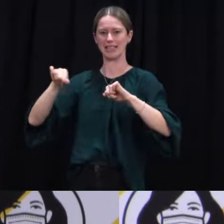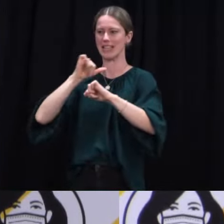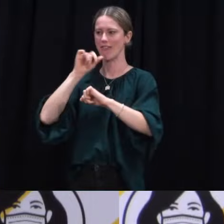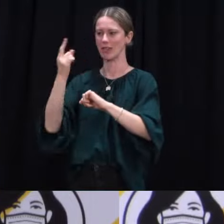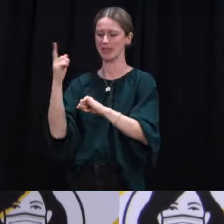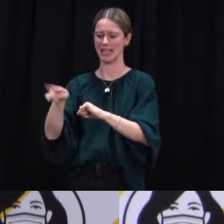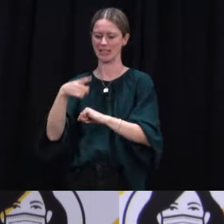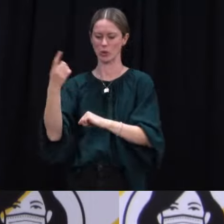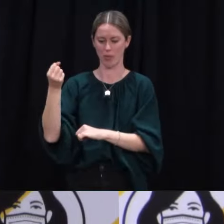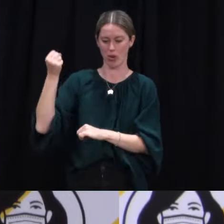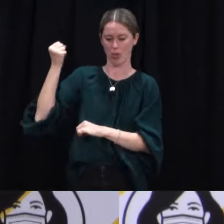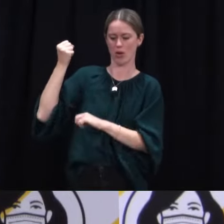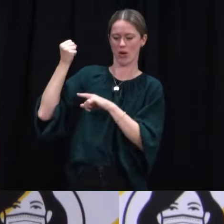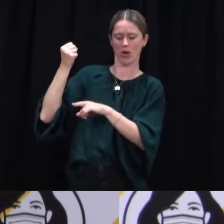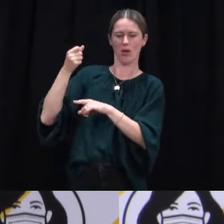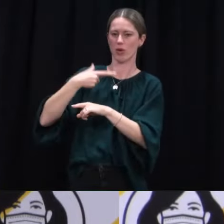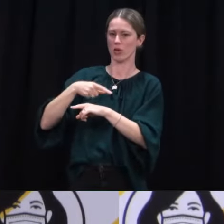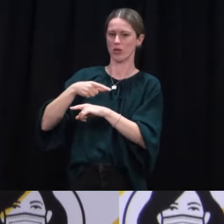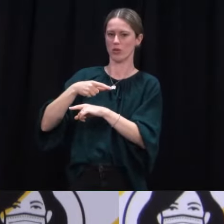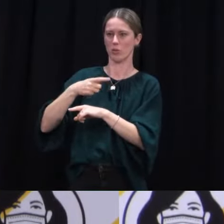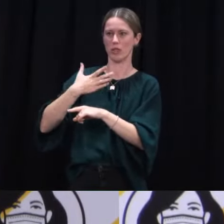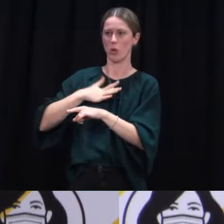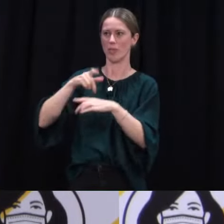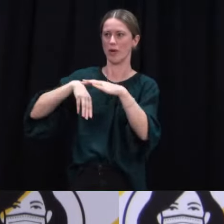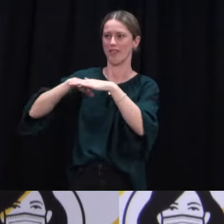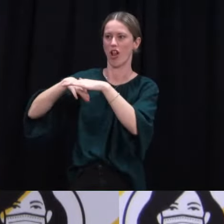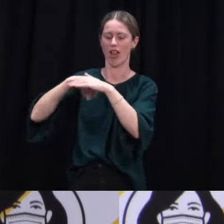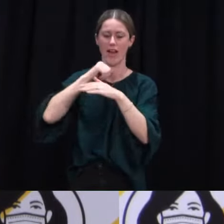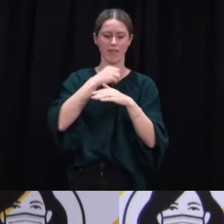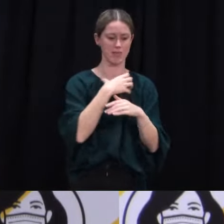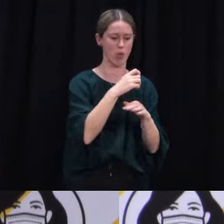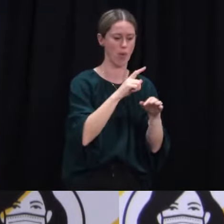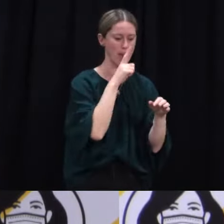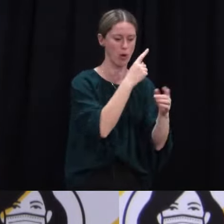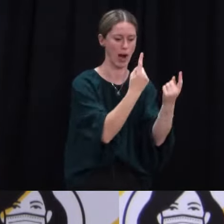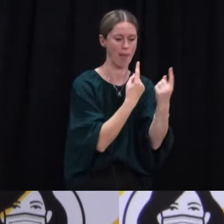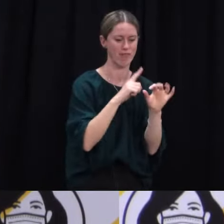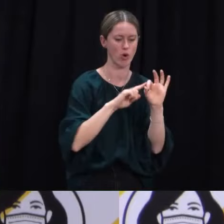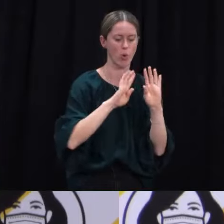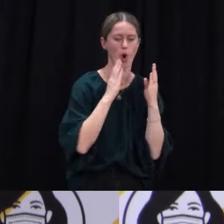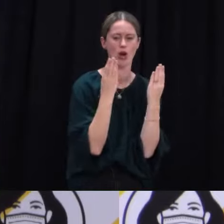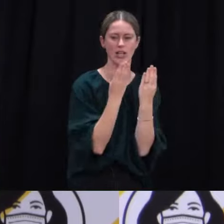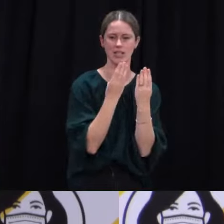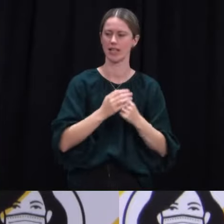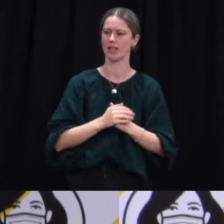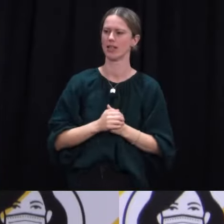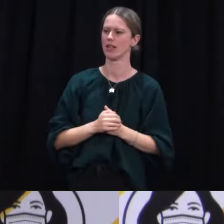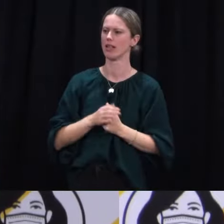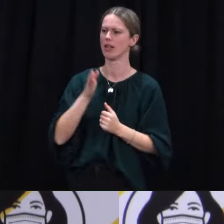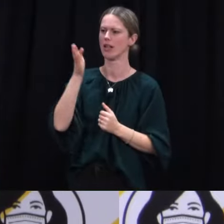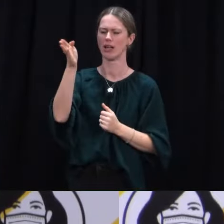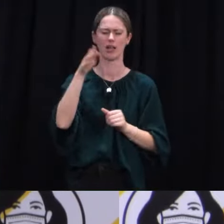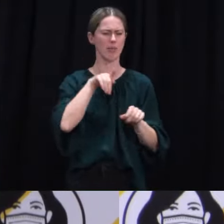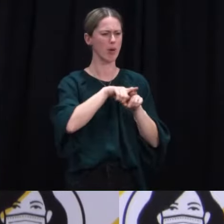we're not over-committing our MIQ facilities when there is this extra pressure coming on domestically. Most of the